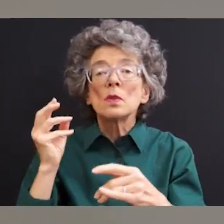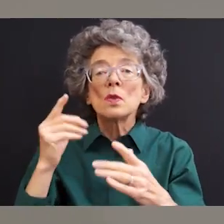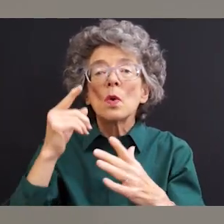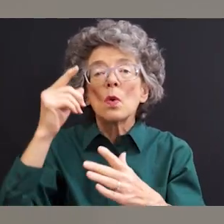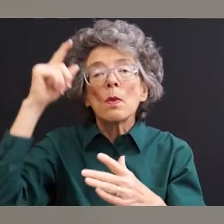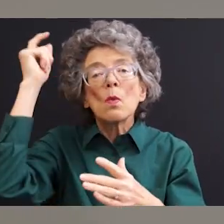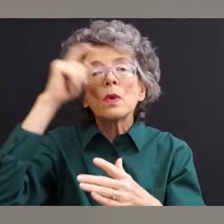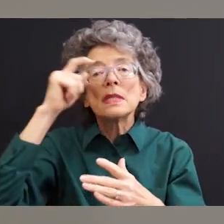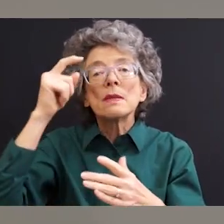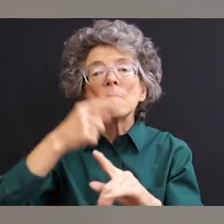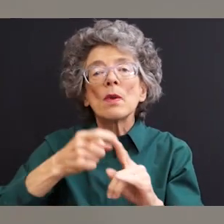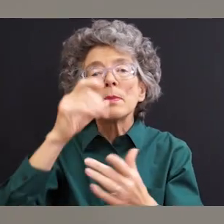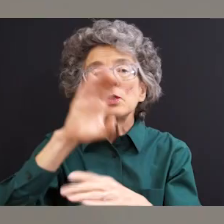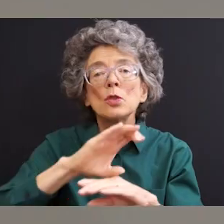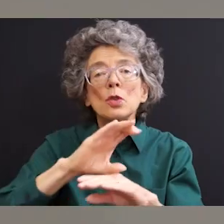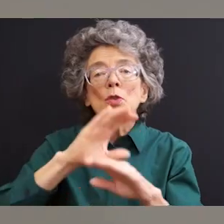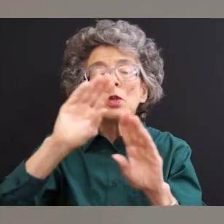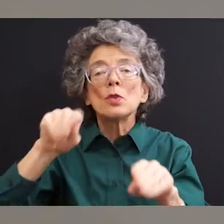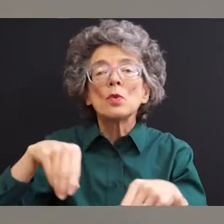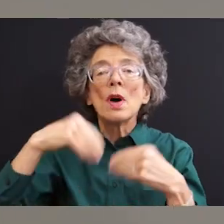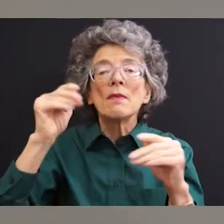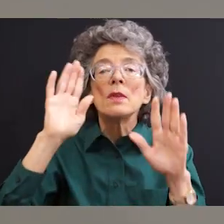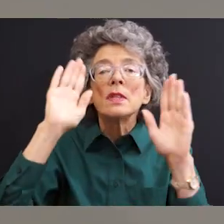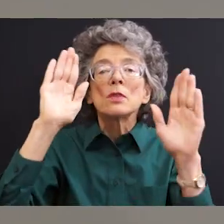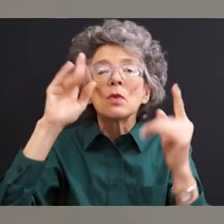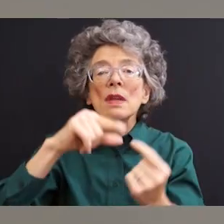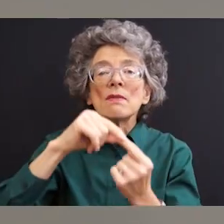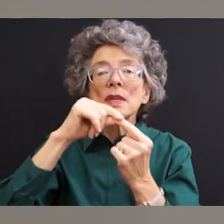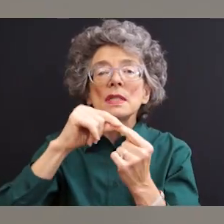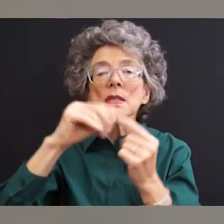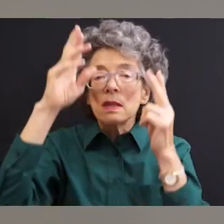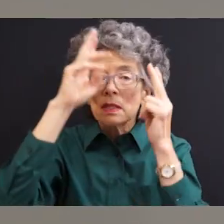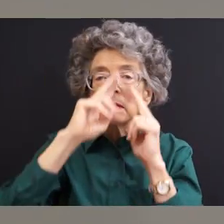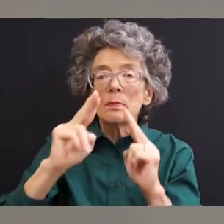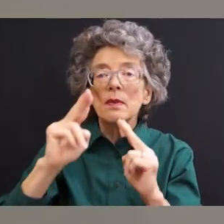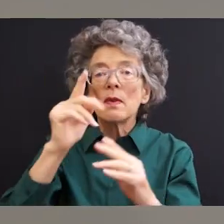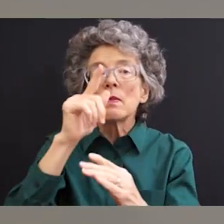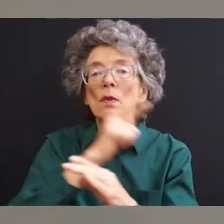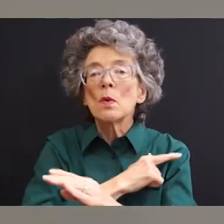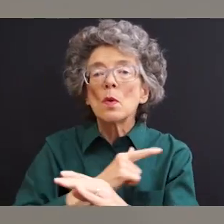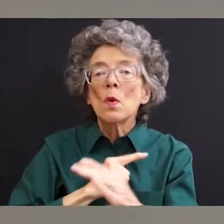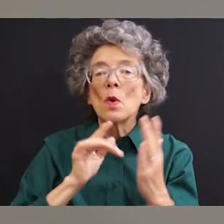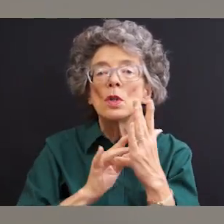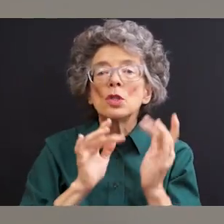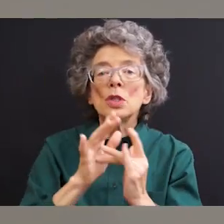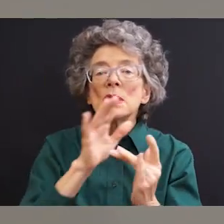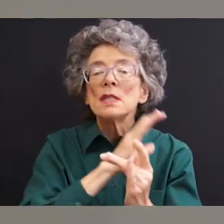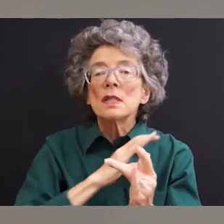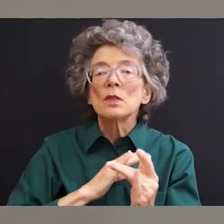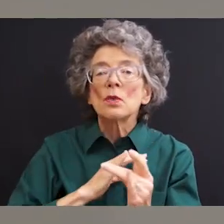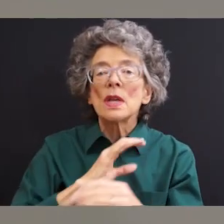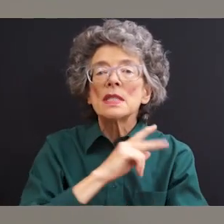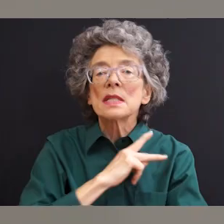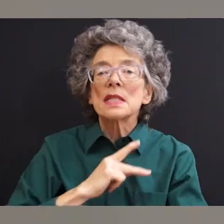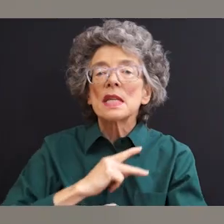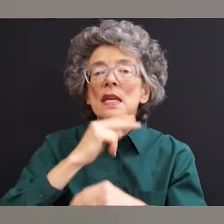to offer this great feast, the solemnity of our Lord Jesus Christ, King of the